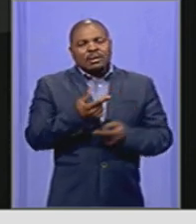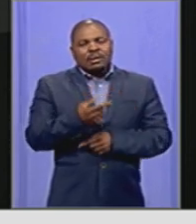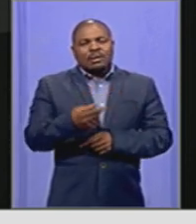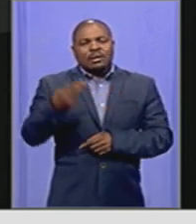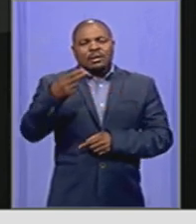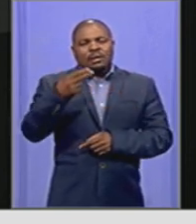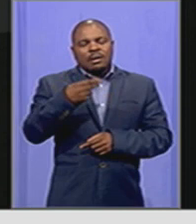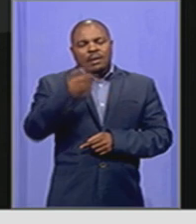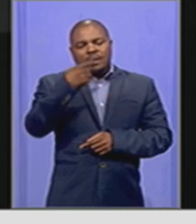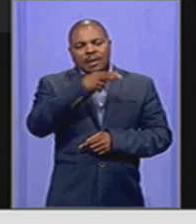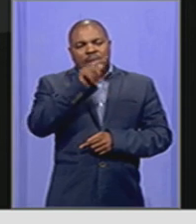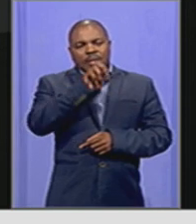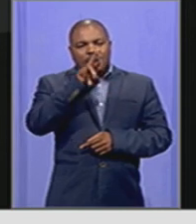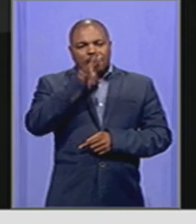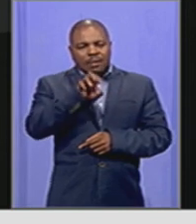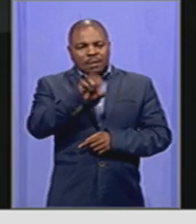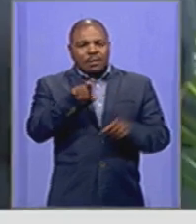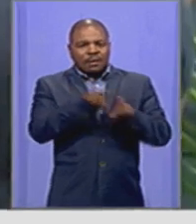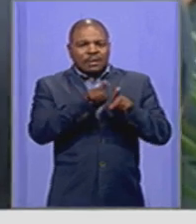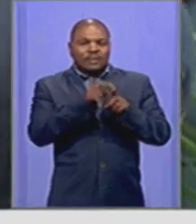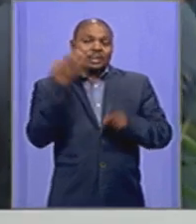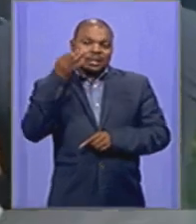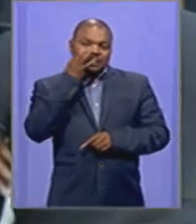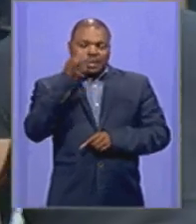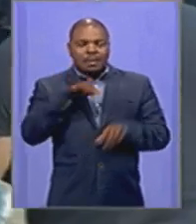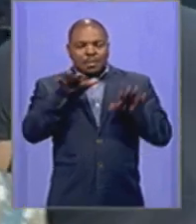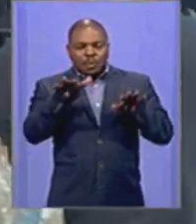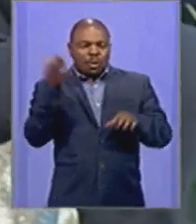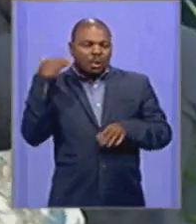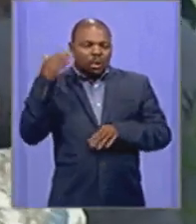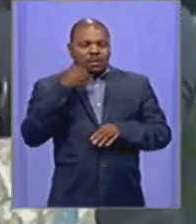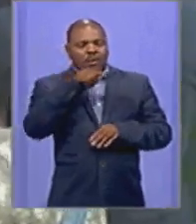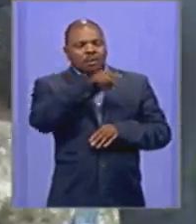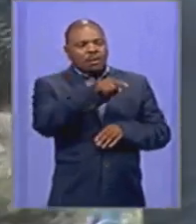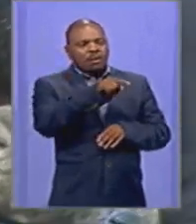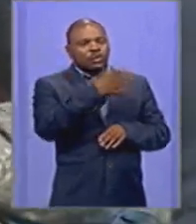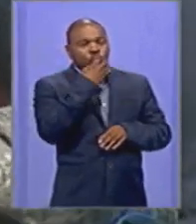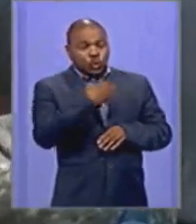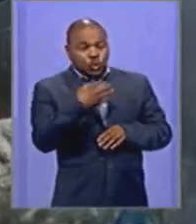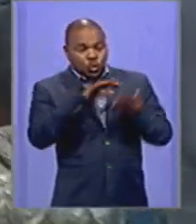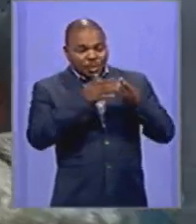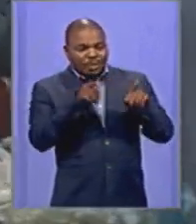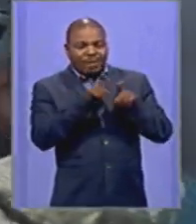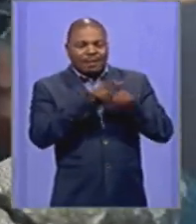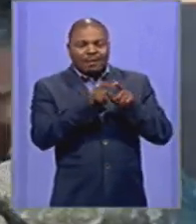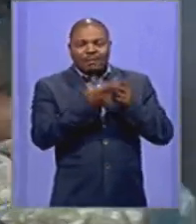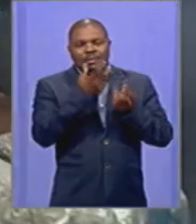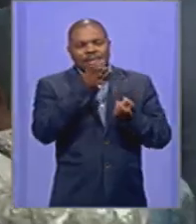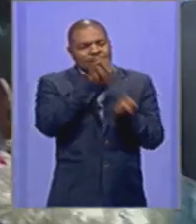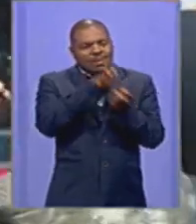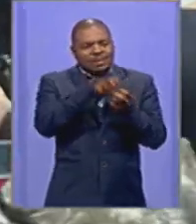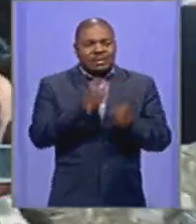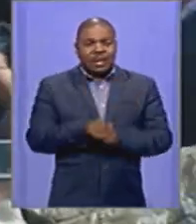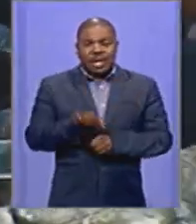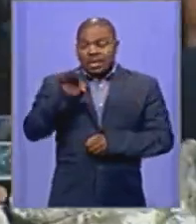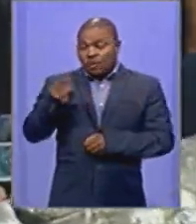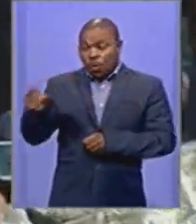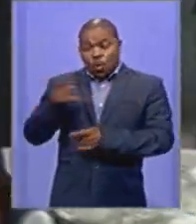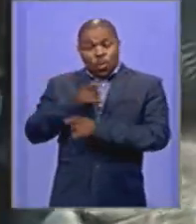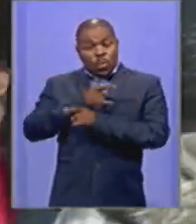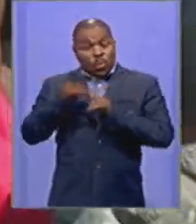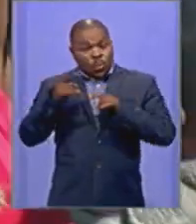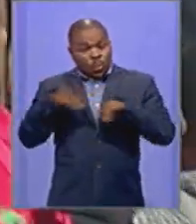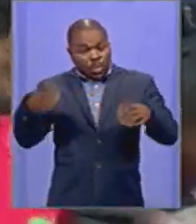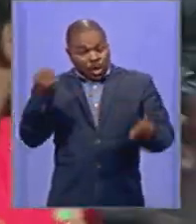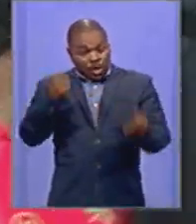against the Jewish community, he referred to them as rats. Fa boikuelo ba ga Kunene bo ka sa atlege o tla tshwanela ke go kopa boitshwarelo mo go